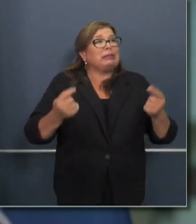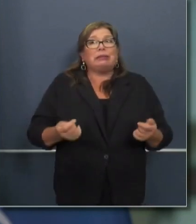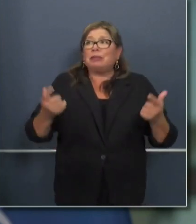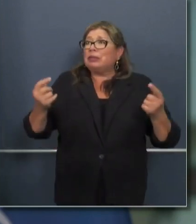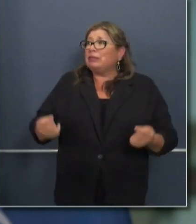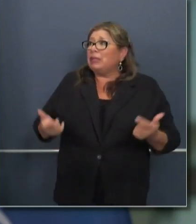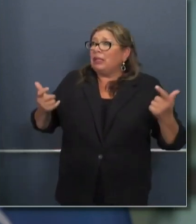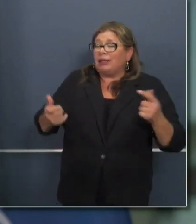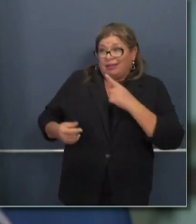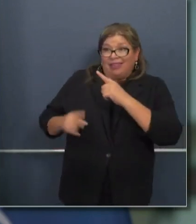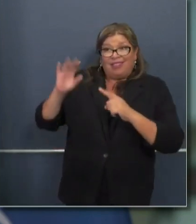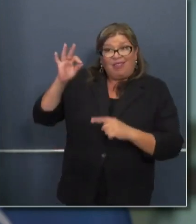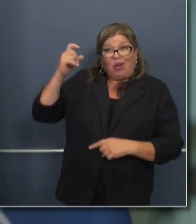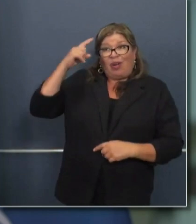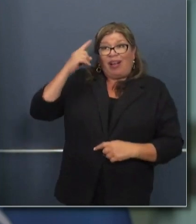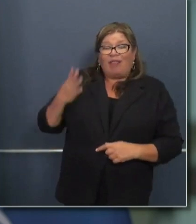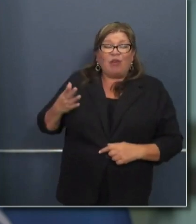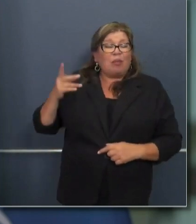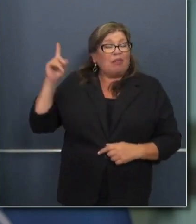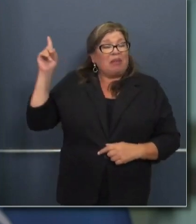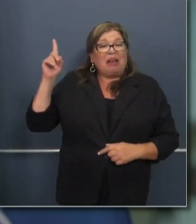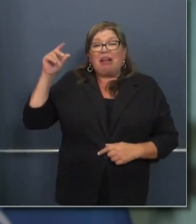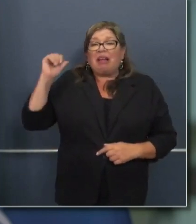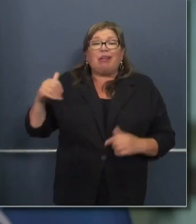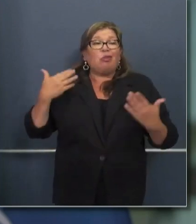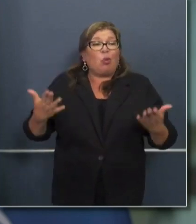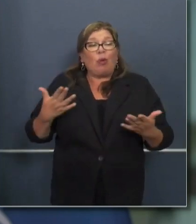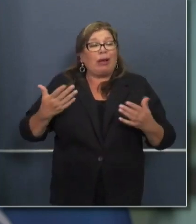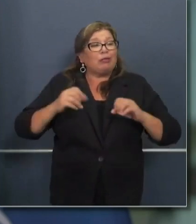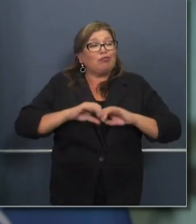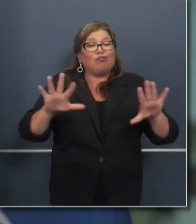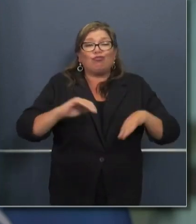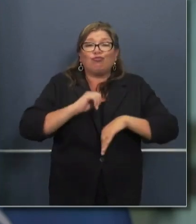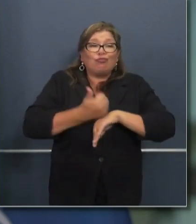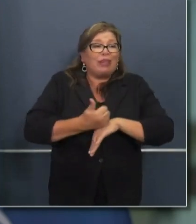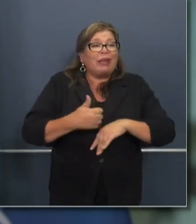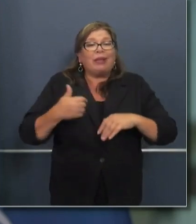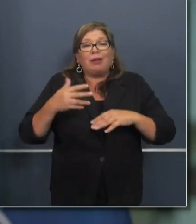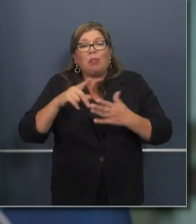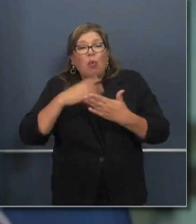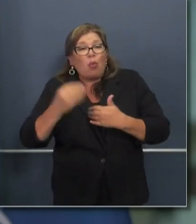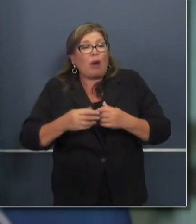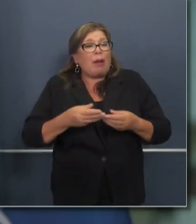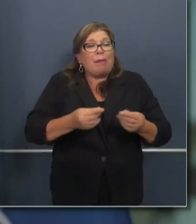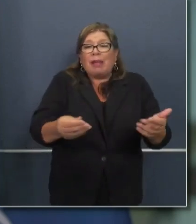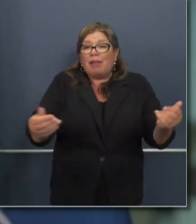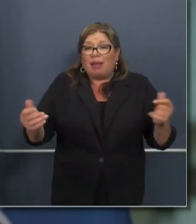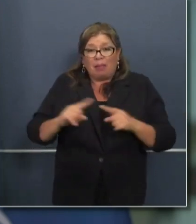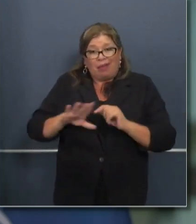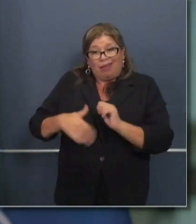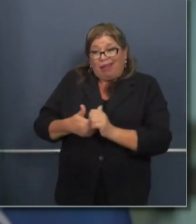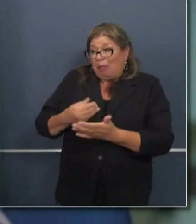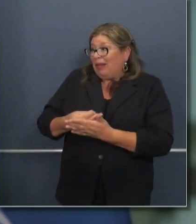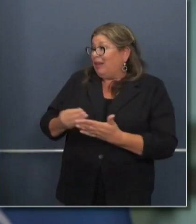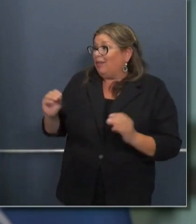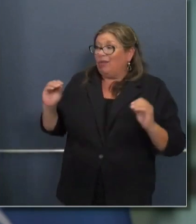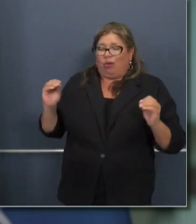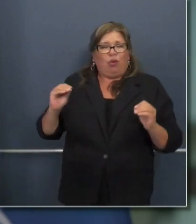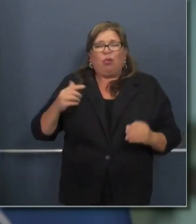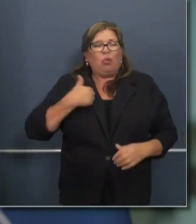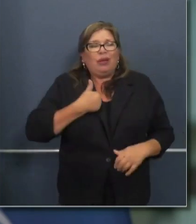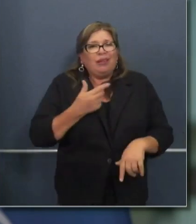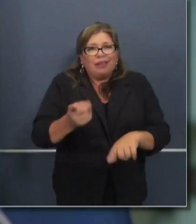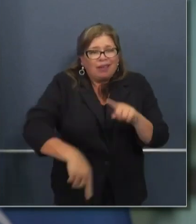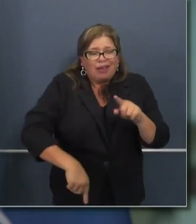government can do, and that's kick the can, print money, and the like. And so we had to work feverishly to figure out a way to do